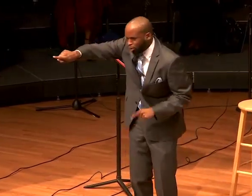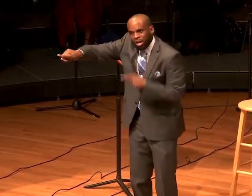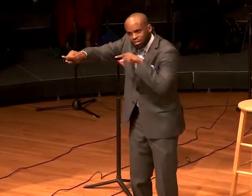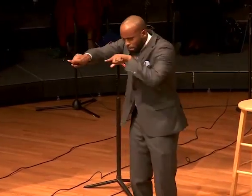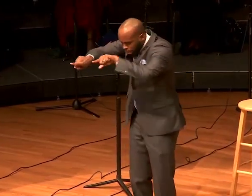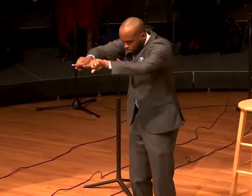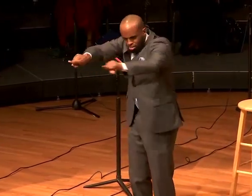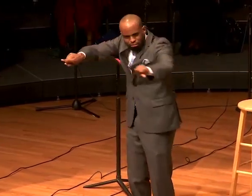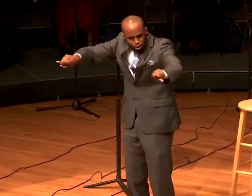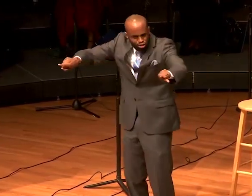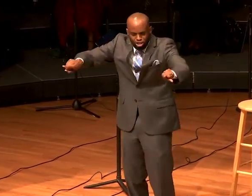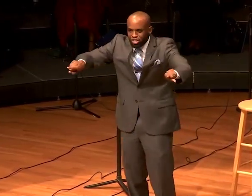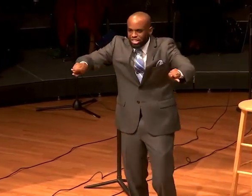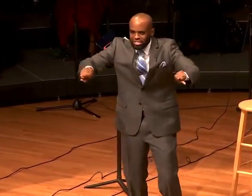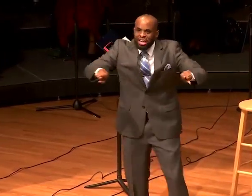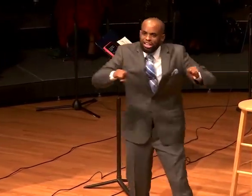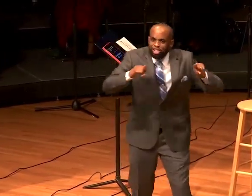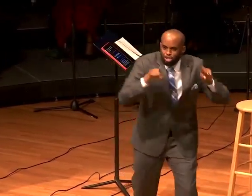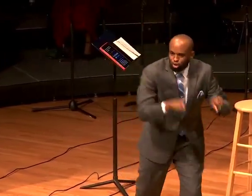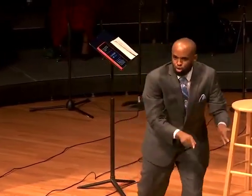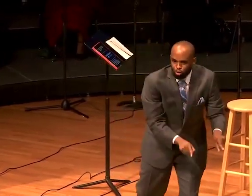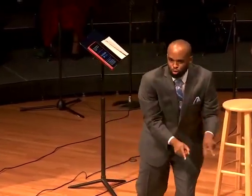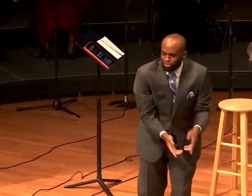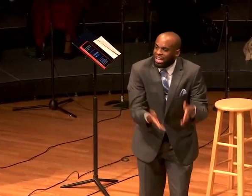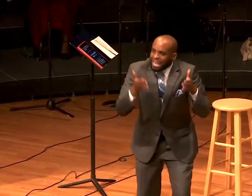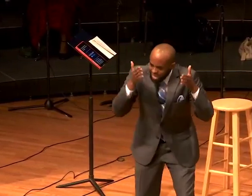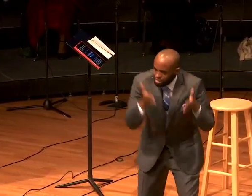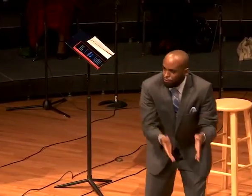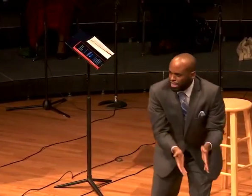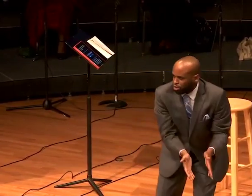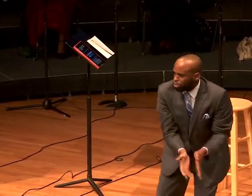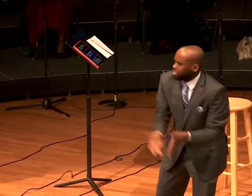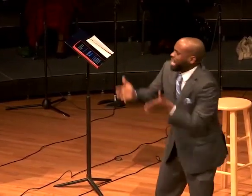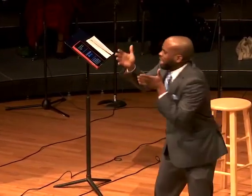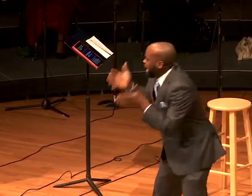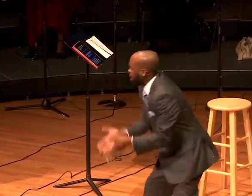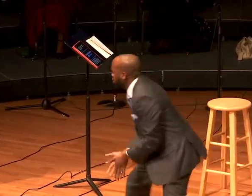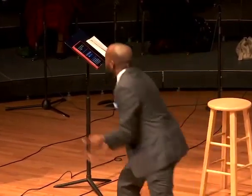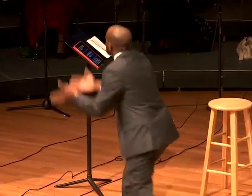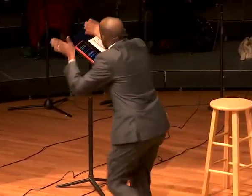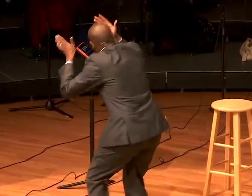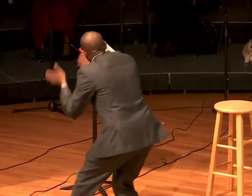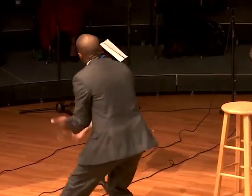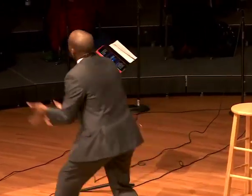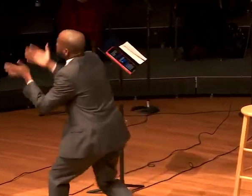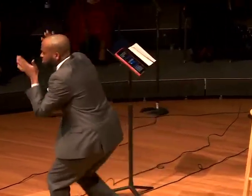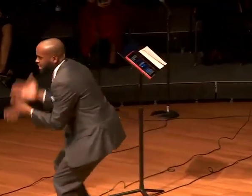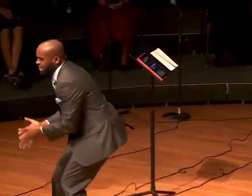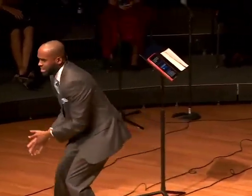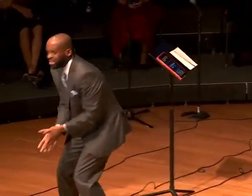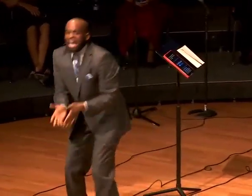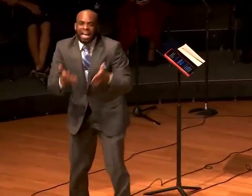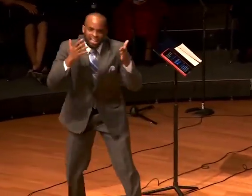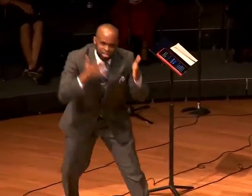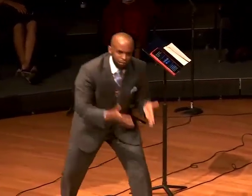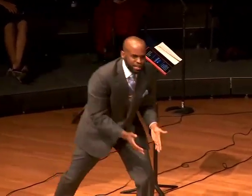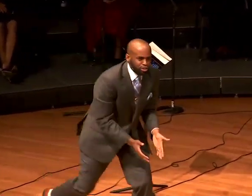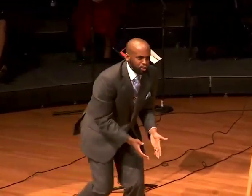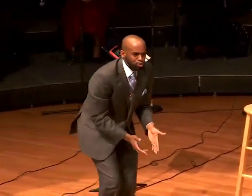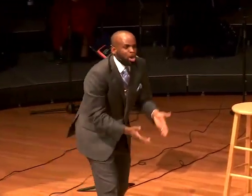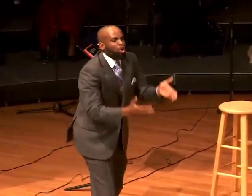the people, the members of those churches, into two groups: individuals that cared for each other's needs